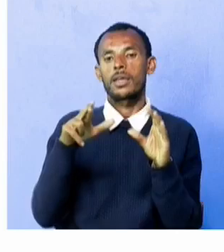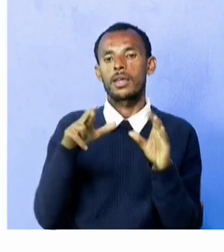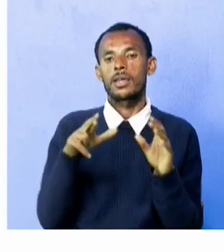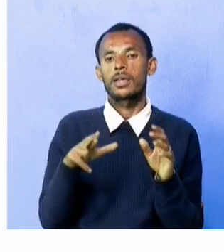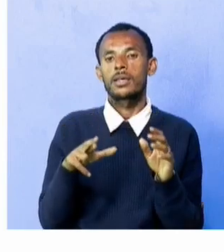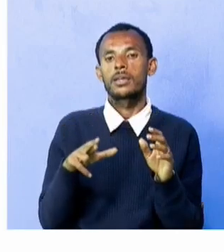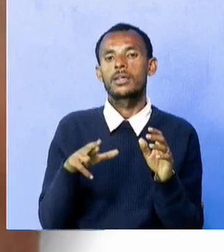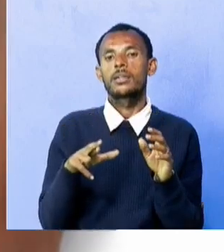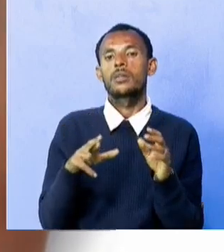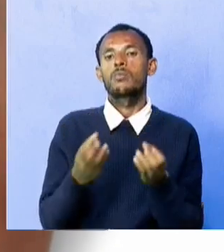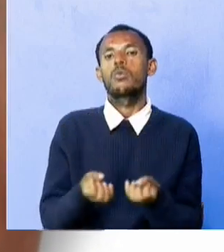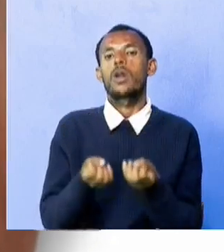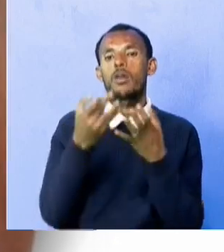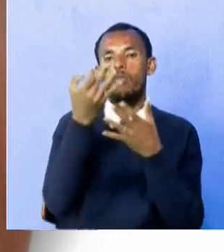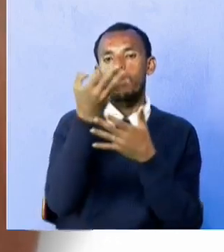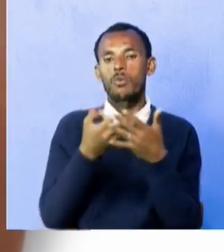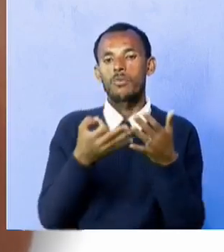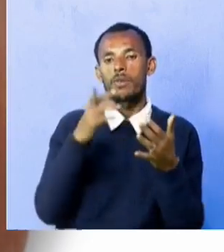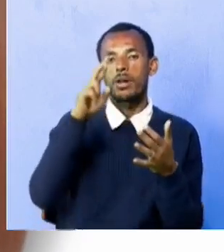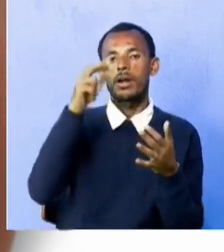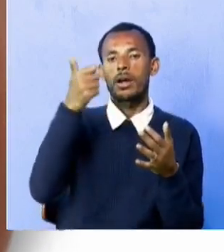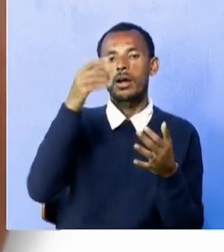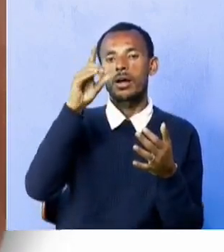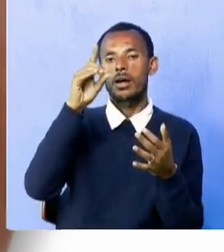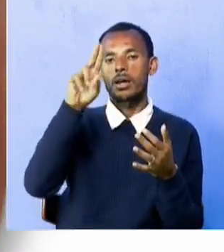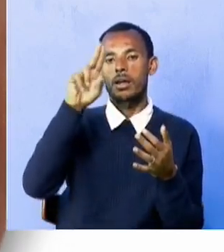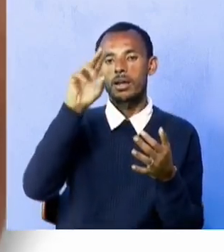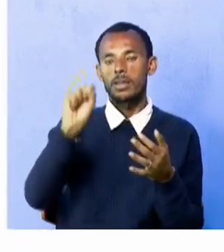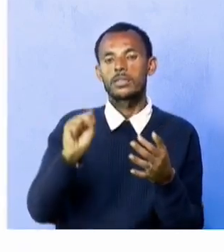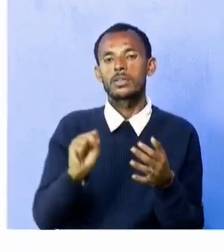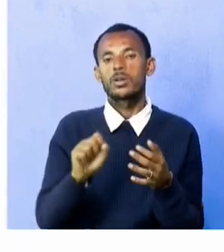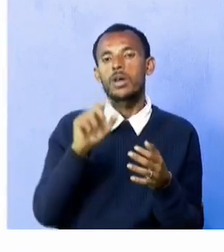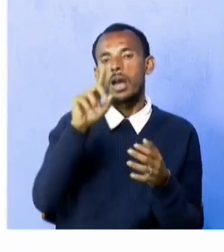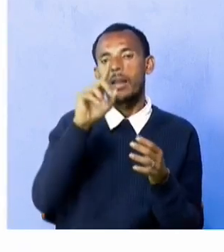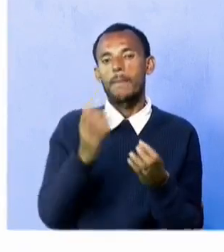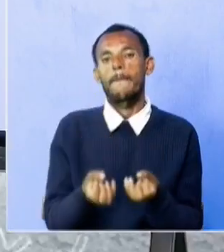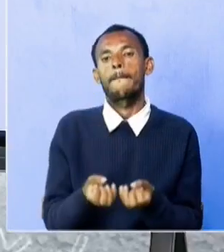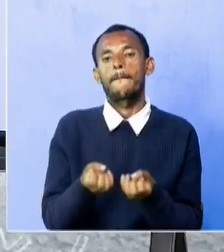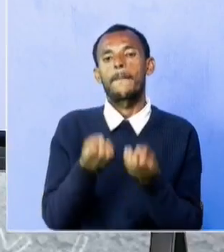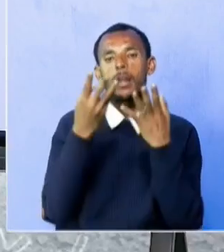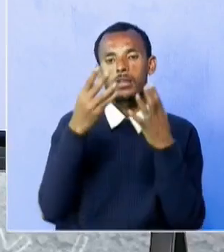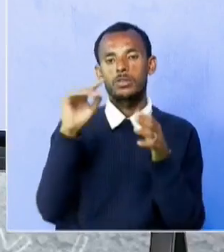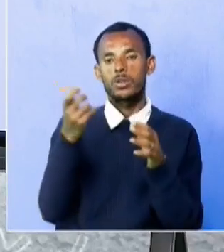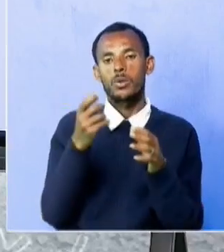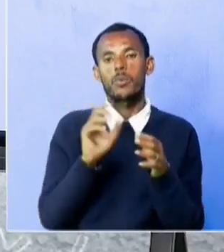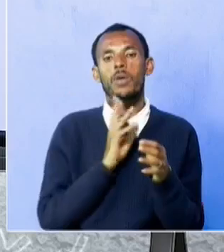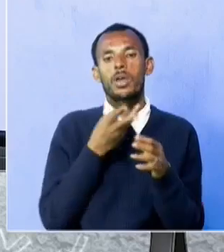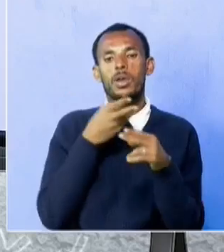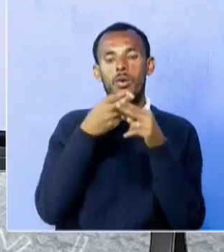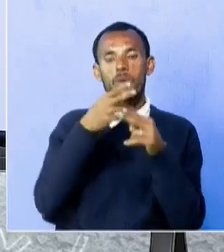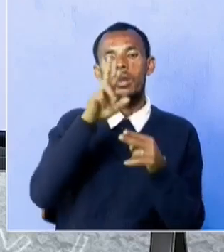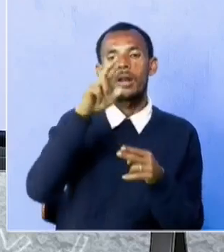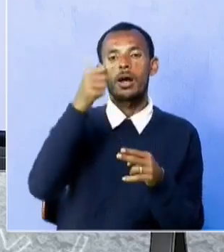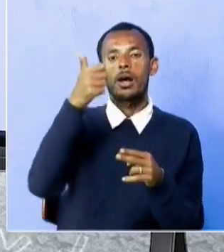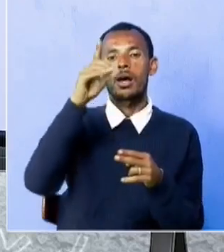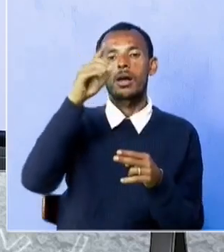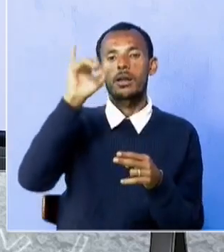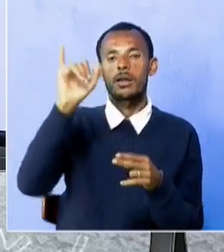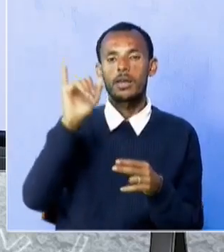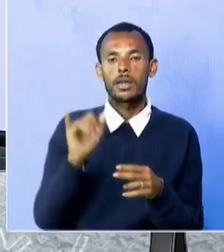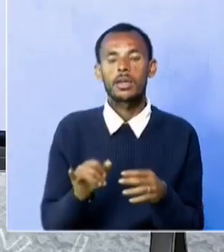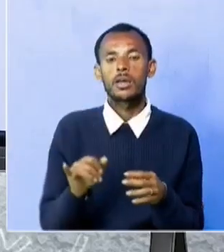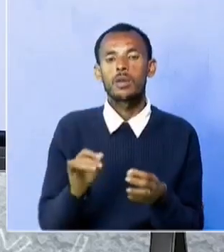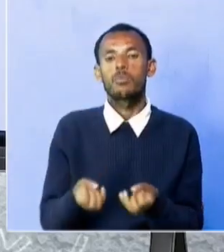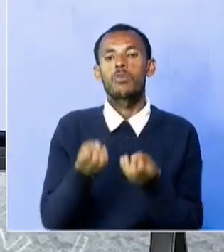Radii is the plural form of radius. Okay, if you have more than one radius, we call it radii, which is a plural form of